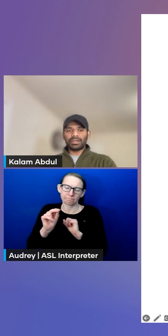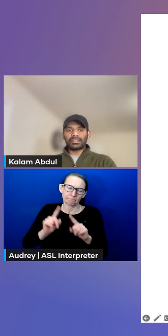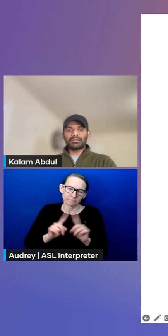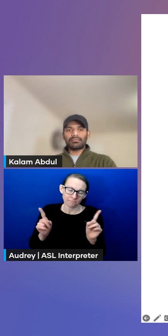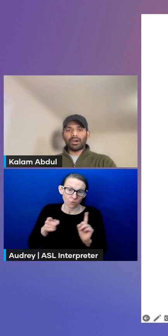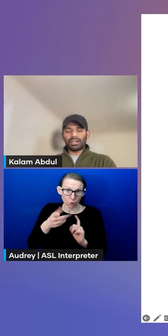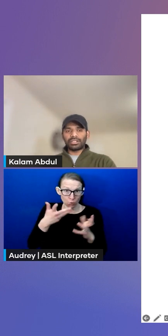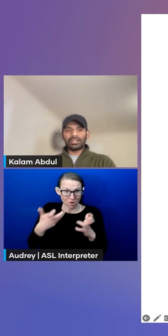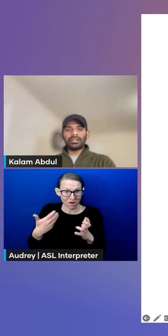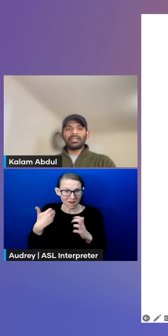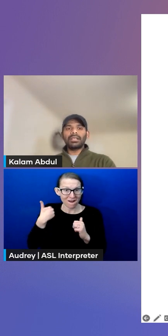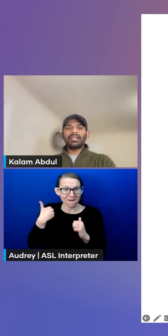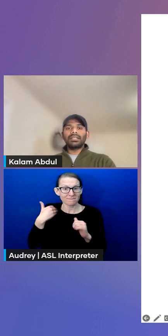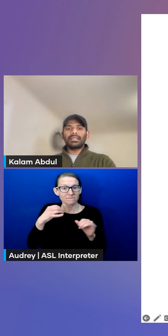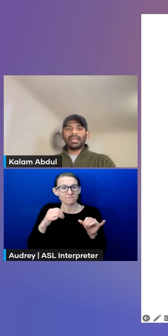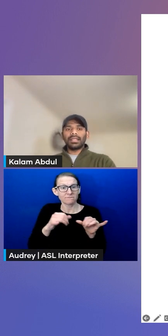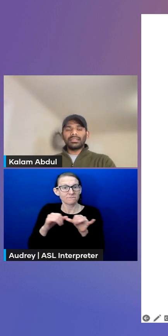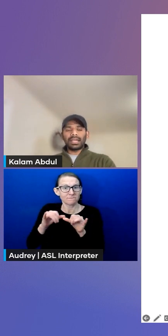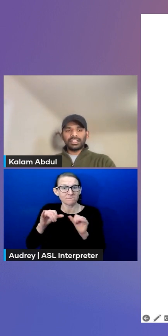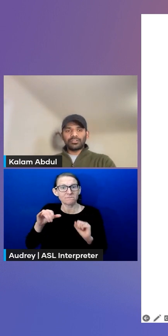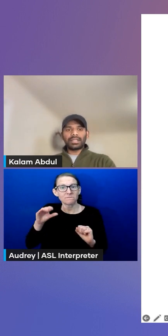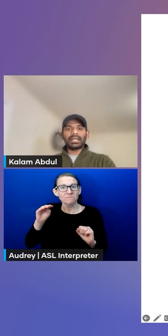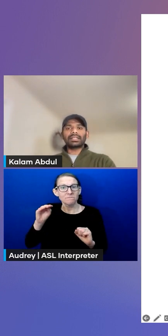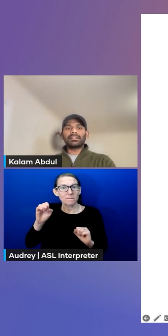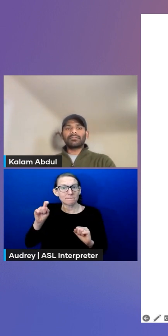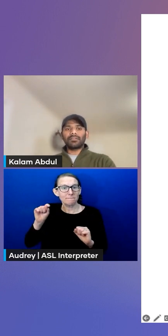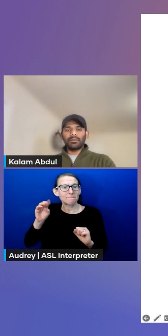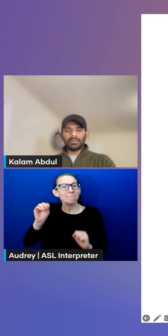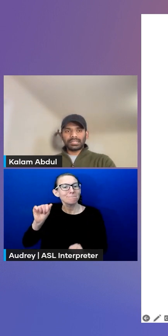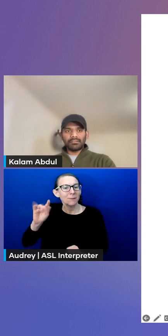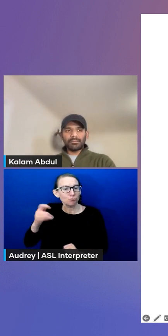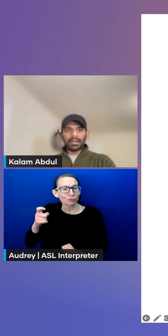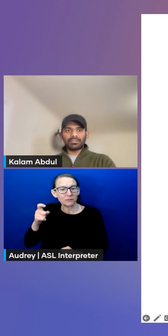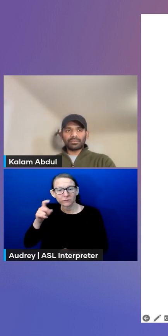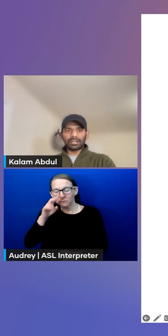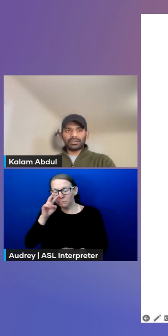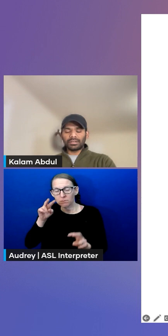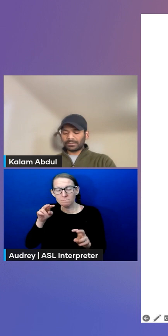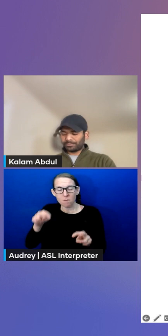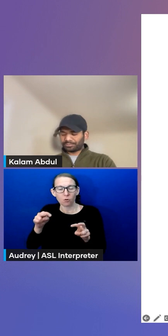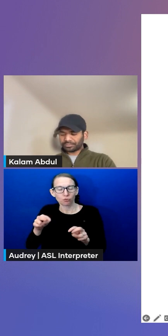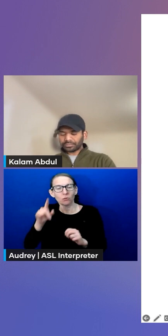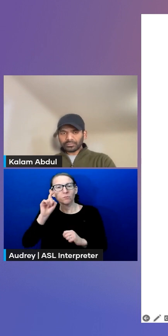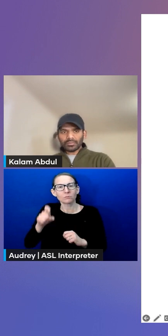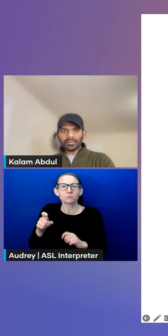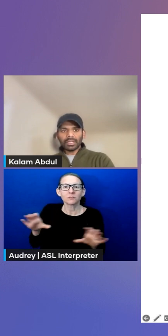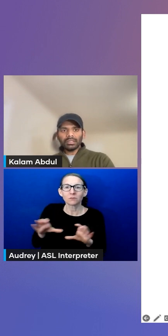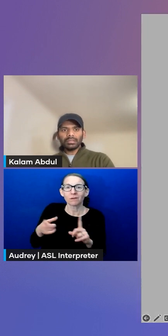a metrics monitor, then that needs to be collected from self-managed worker nodes.